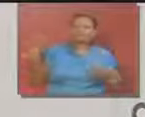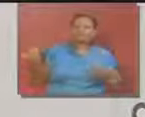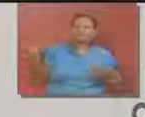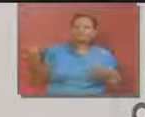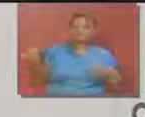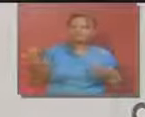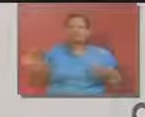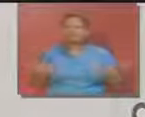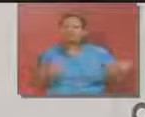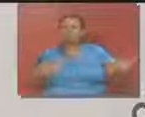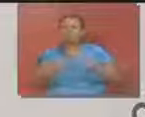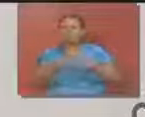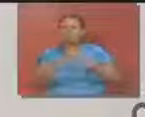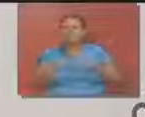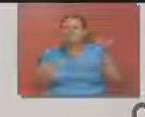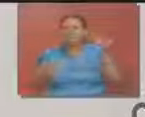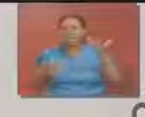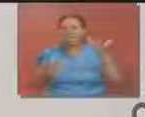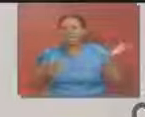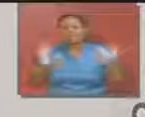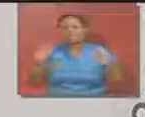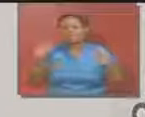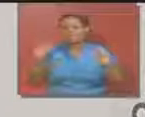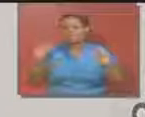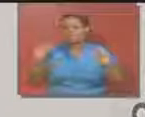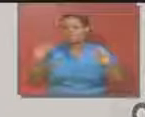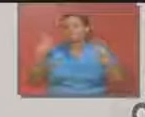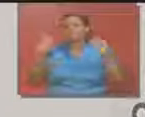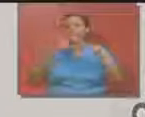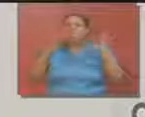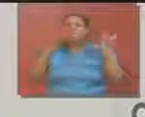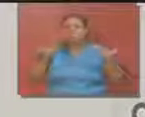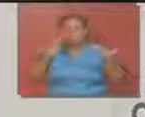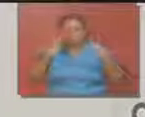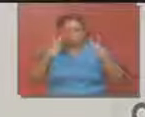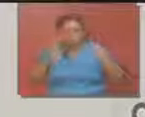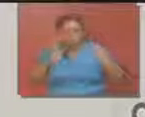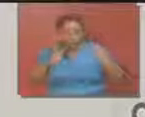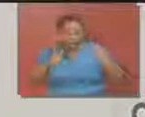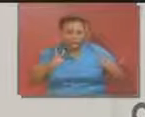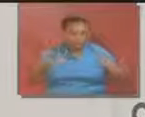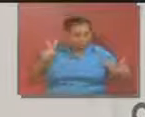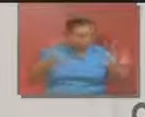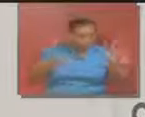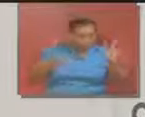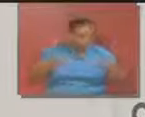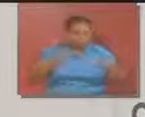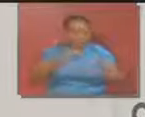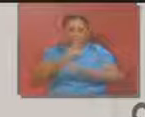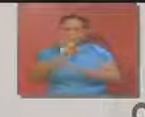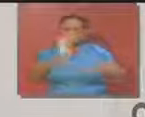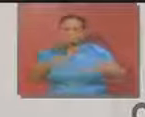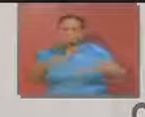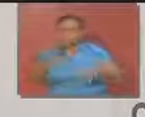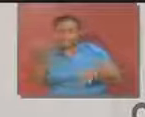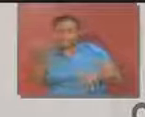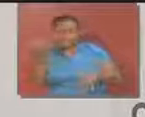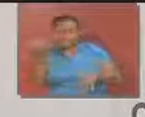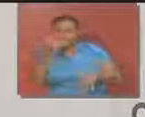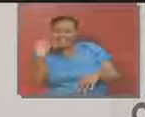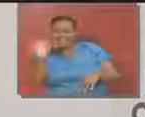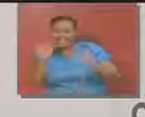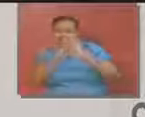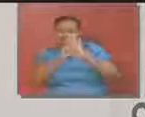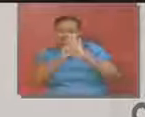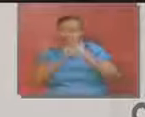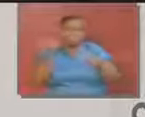population. The third thing is actually what we do in hospital, and that's where the doctors have their responsibility, whether it's a family medicine